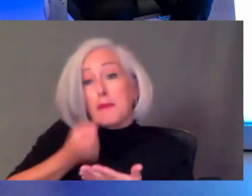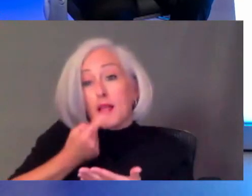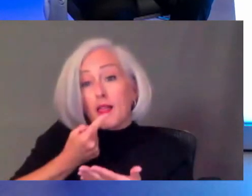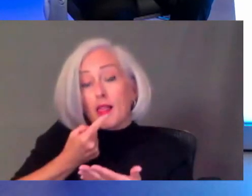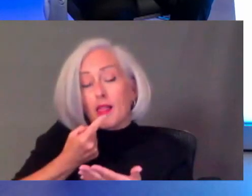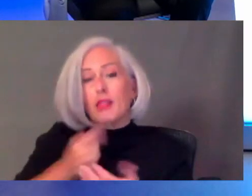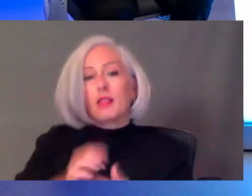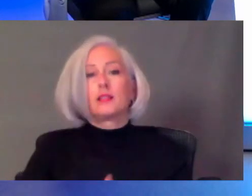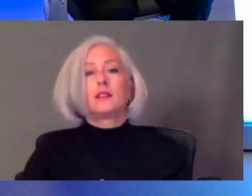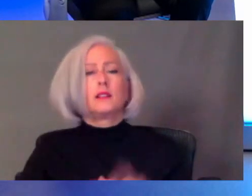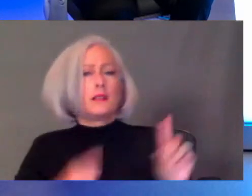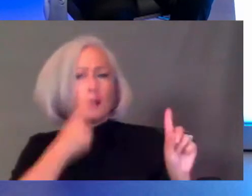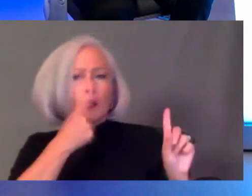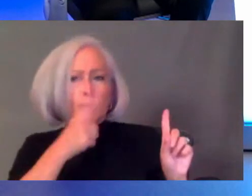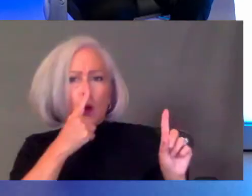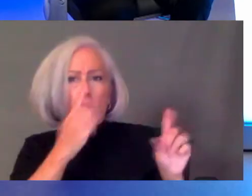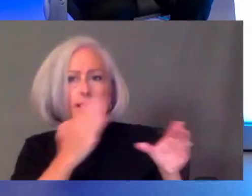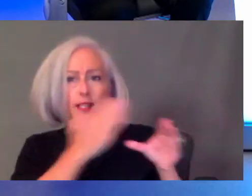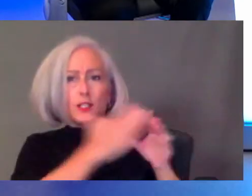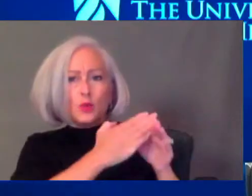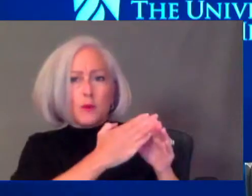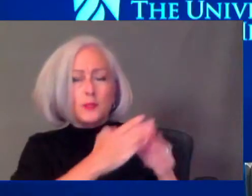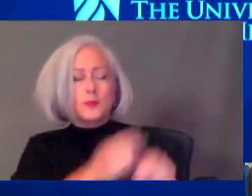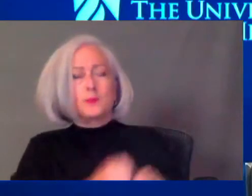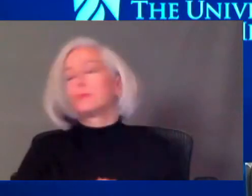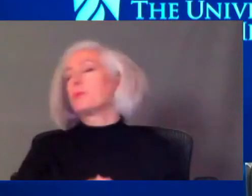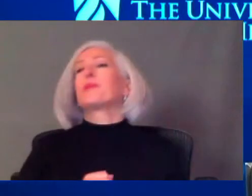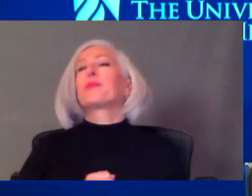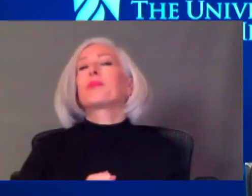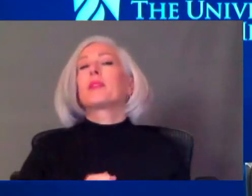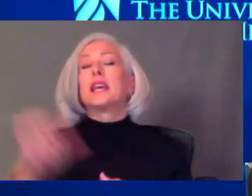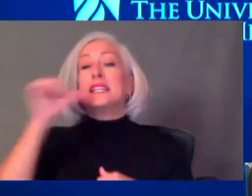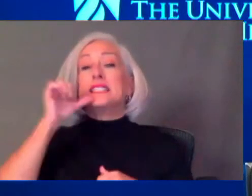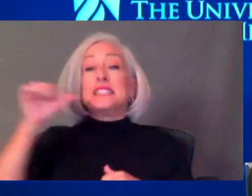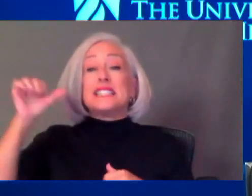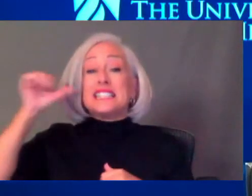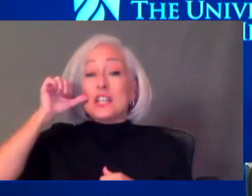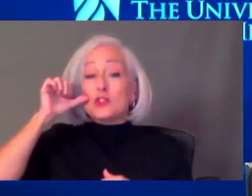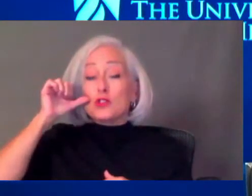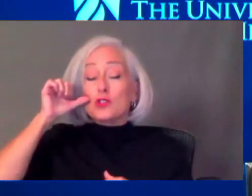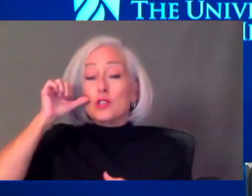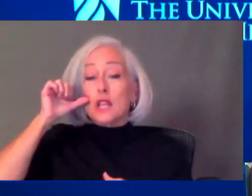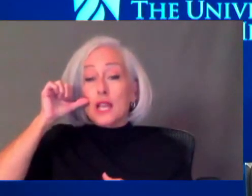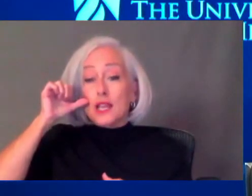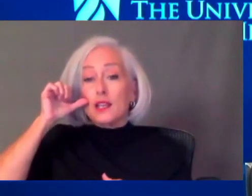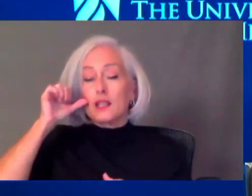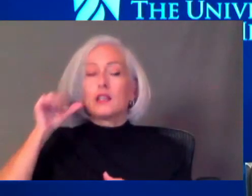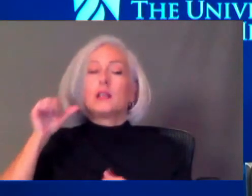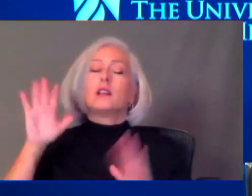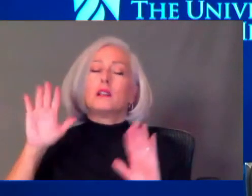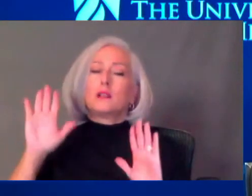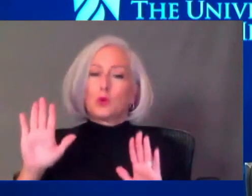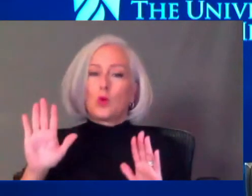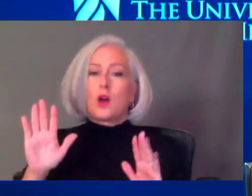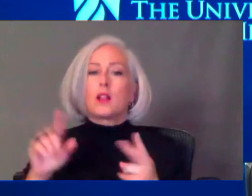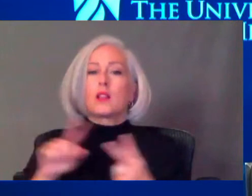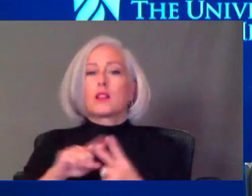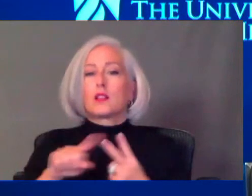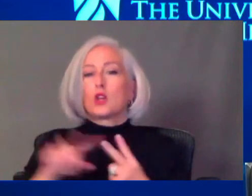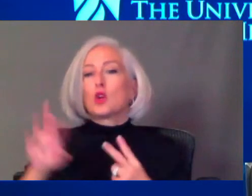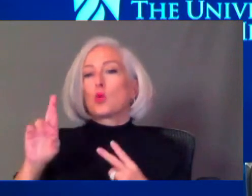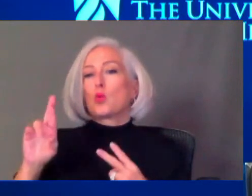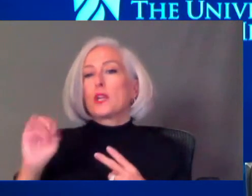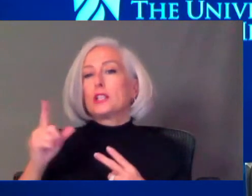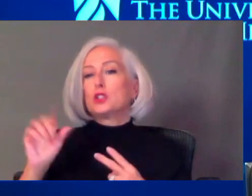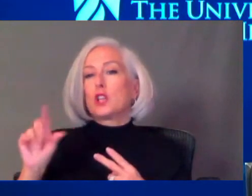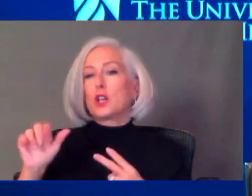the reality is that these drugs look incredibly effective, and this concept of antibodies is certainly not new at